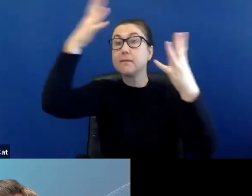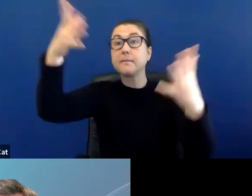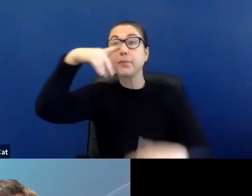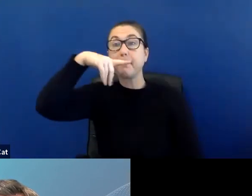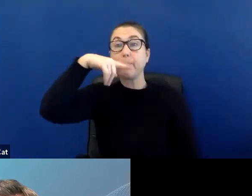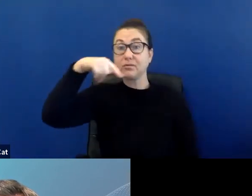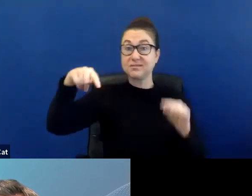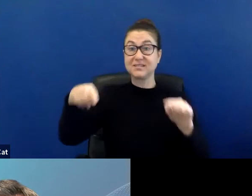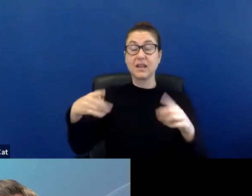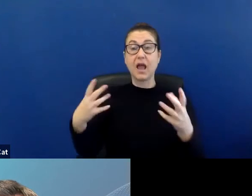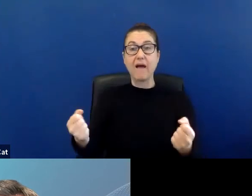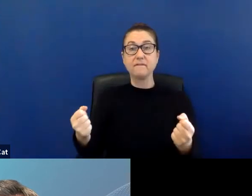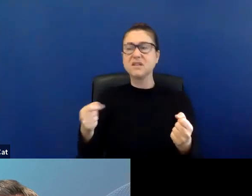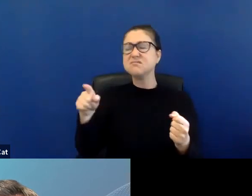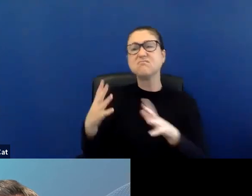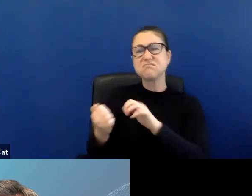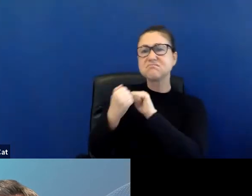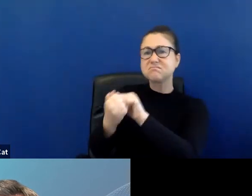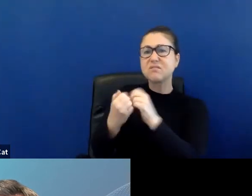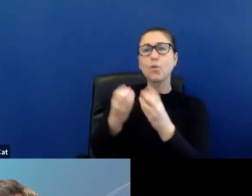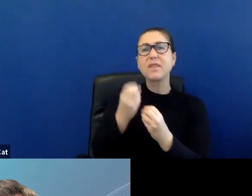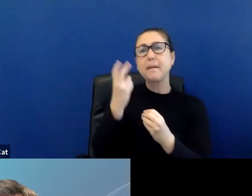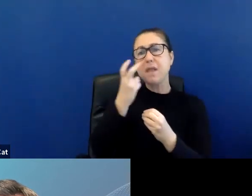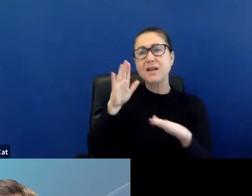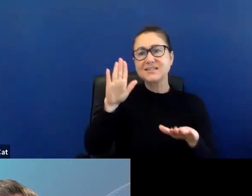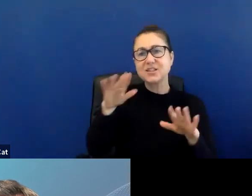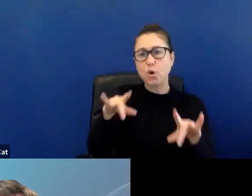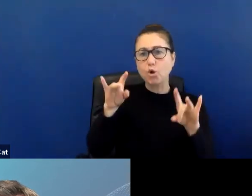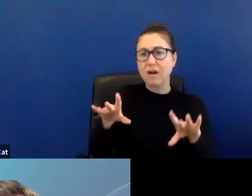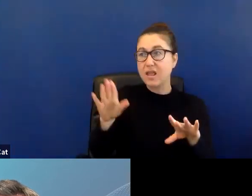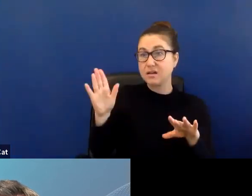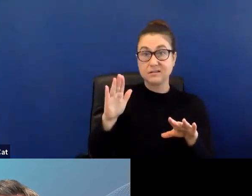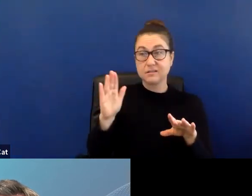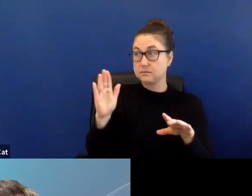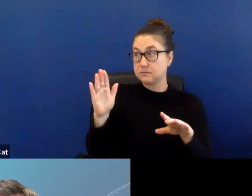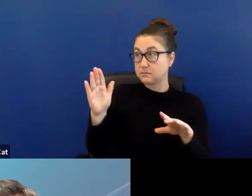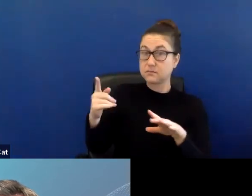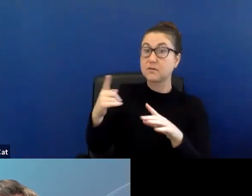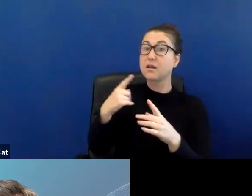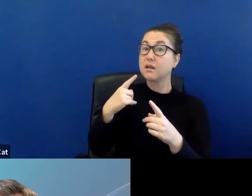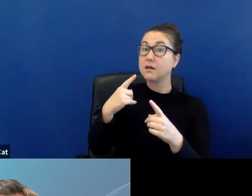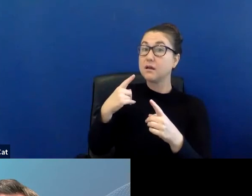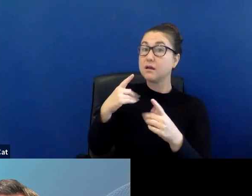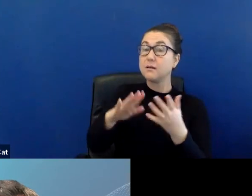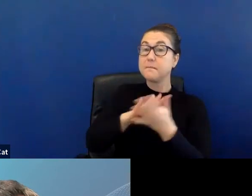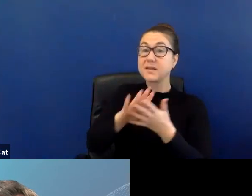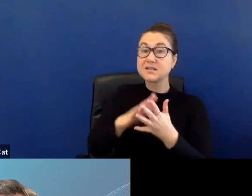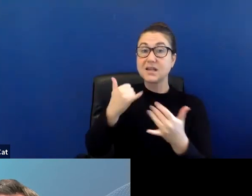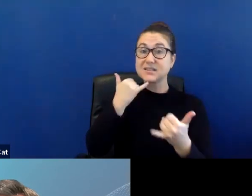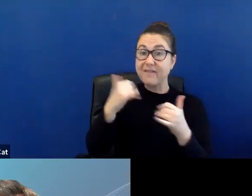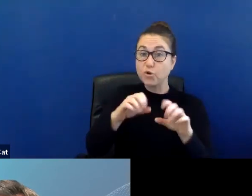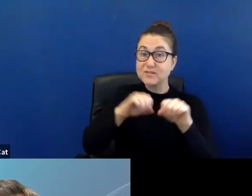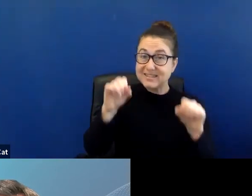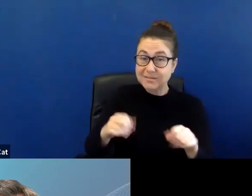actually worked with us, for example, with Blind Citizens Australia, to get information about audio description on our telephone system. They've worked with